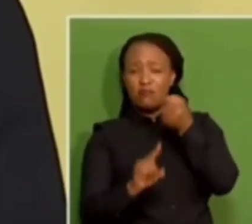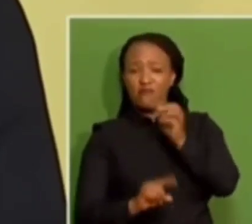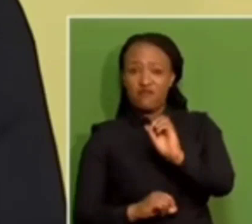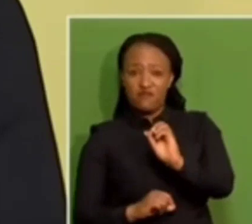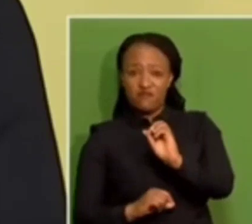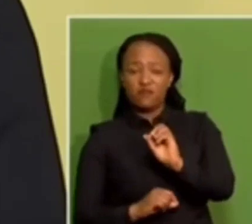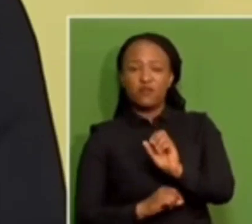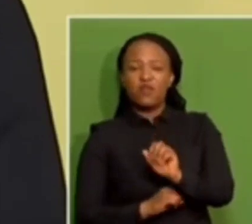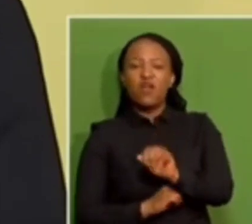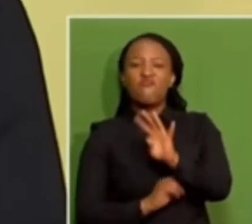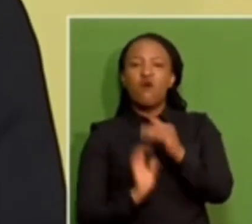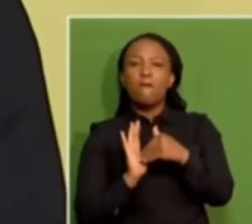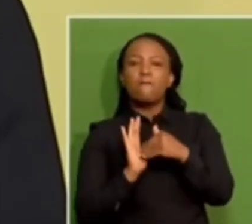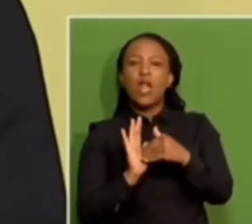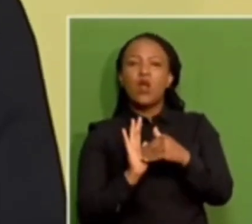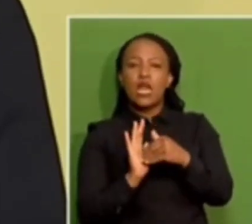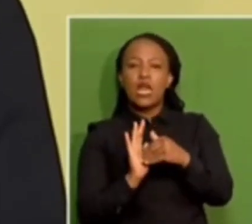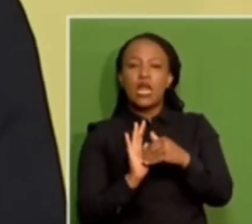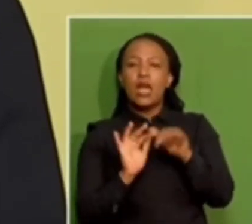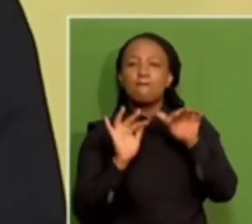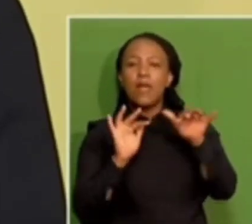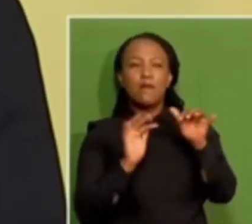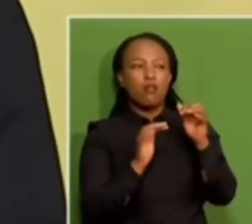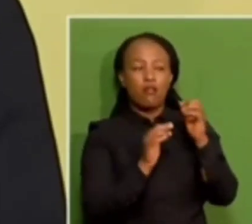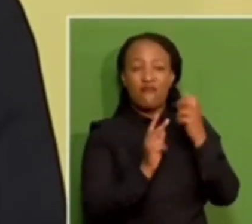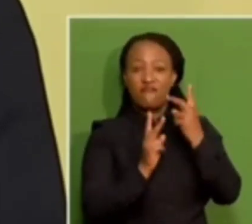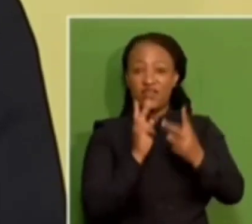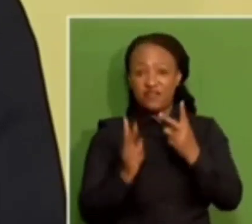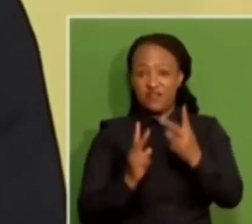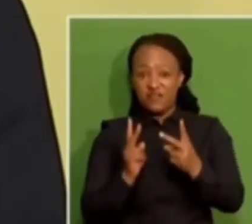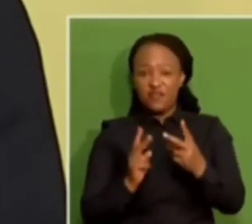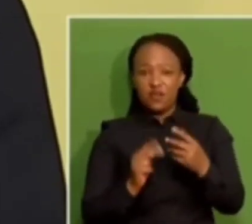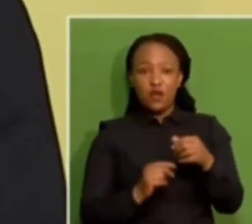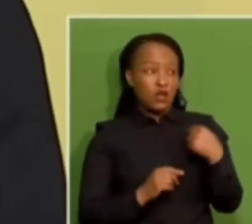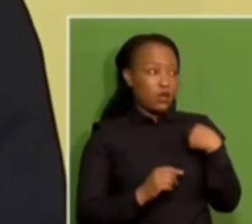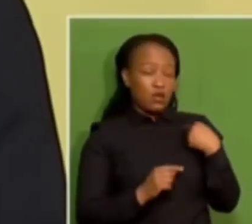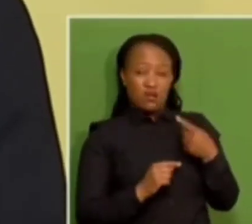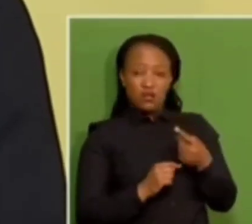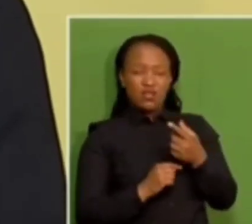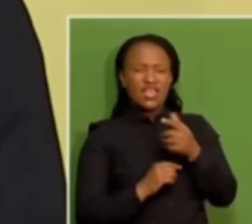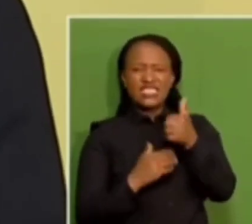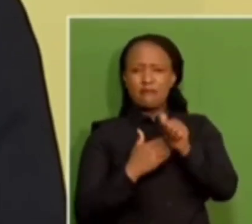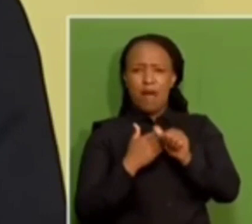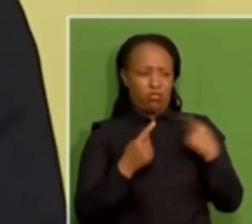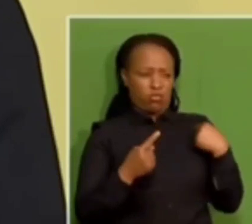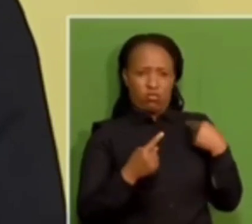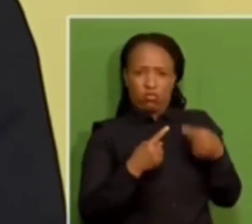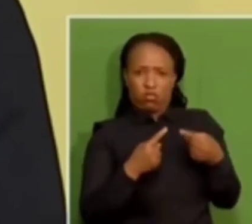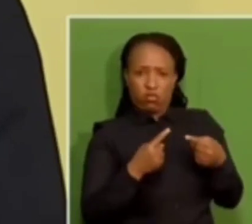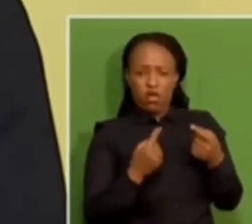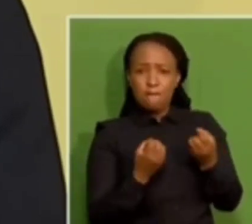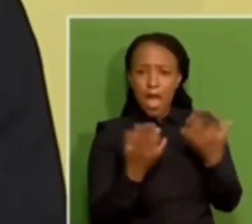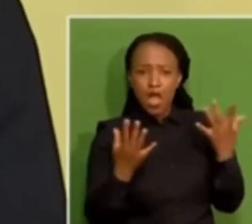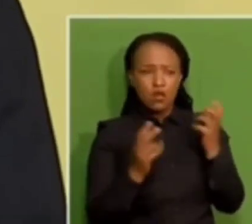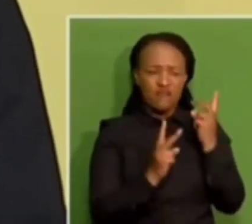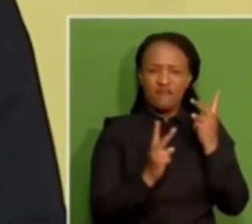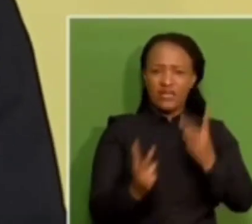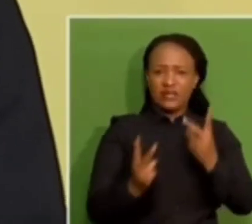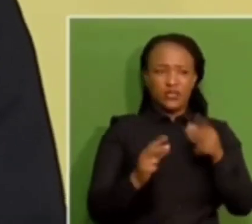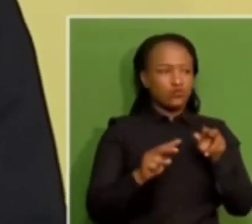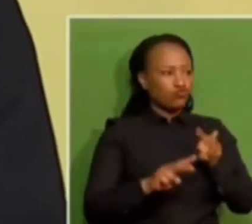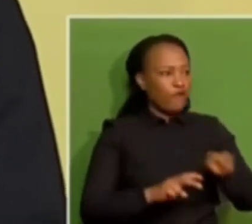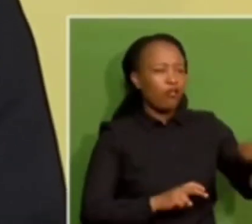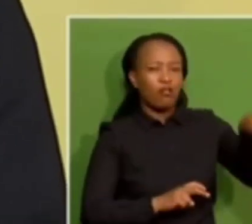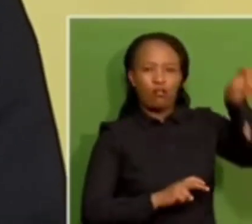19. more than 4 million tourist arrivals were recorded in the first half of this year almost